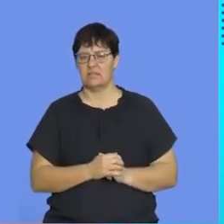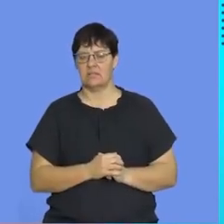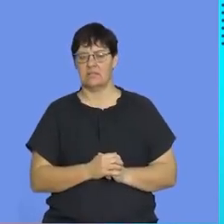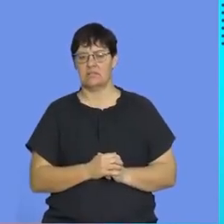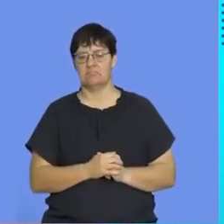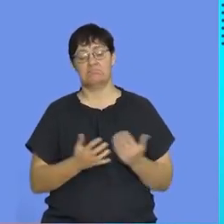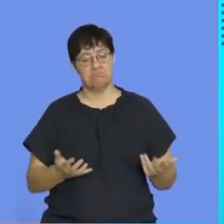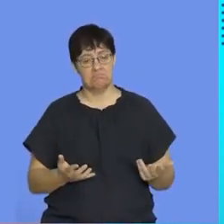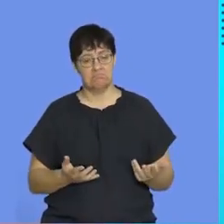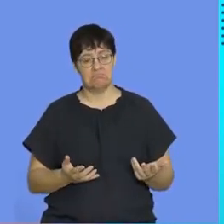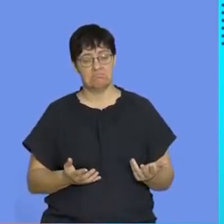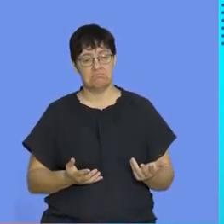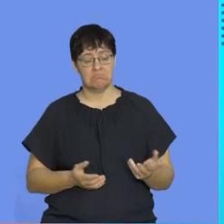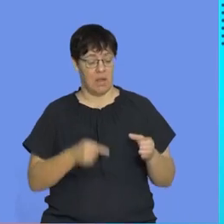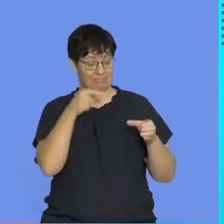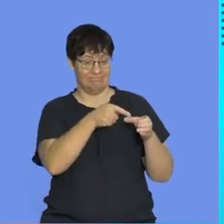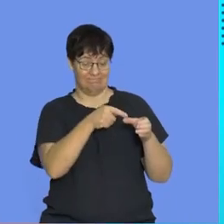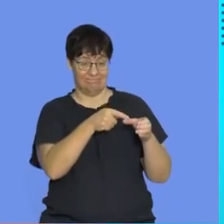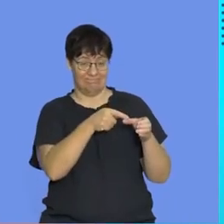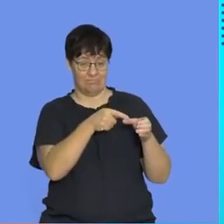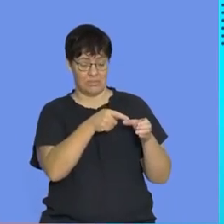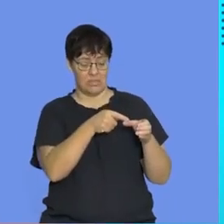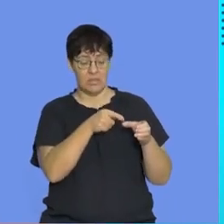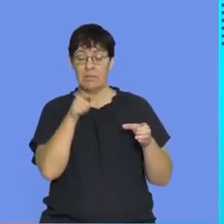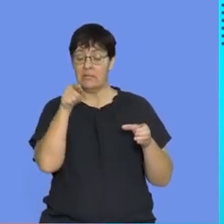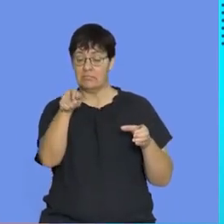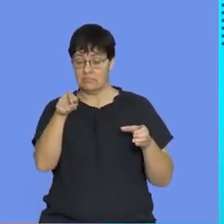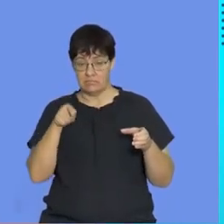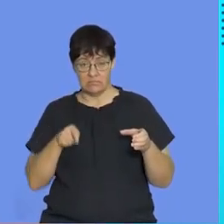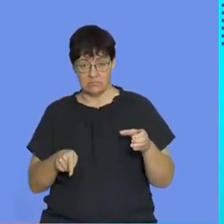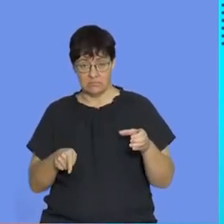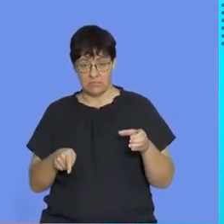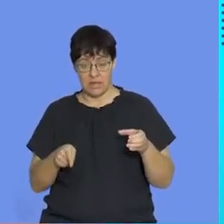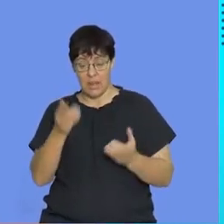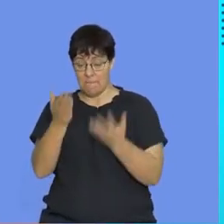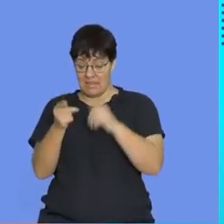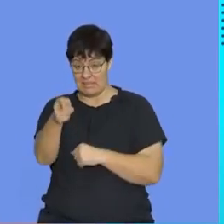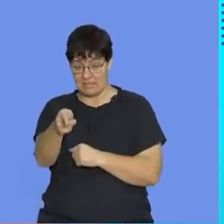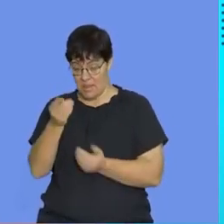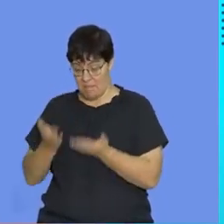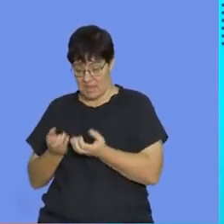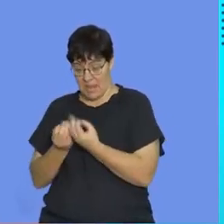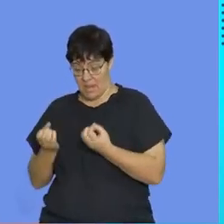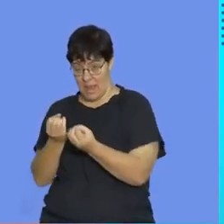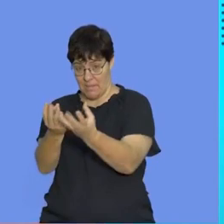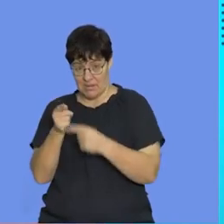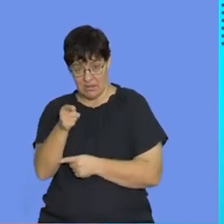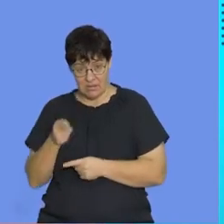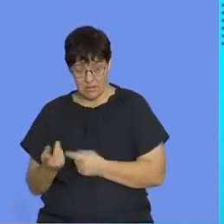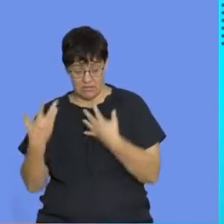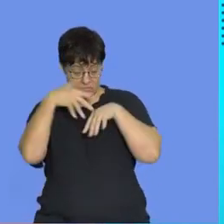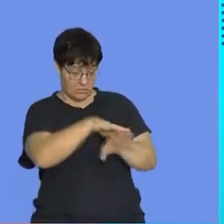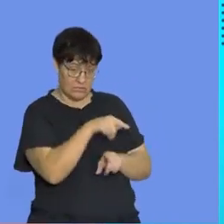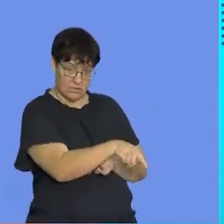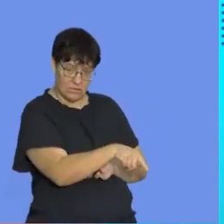happens, to the quantity of, matter when a chemical change or a reaction takes place. Right. Let's look at some of the